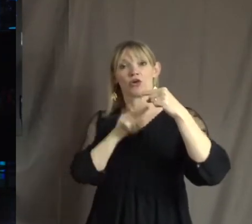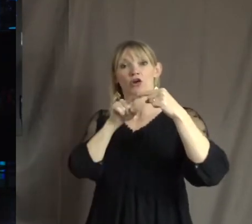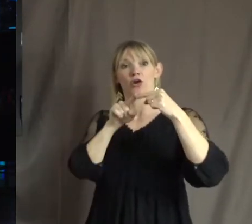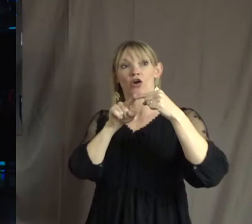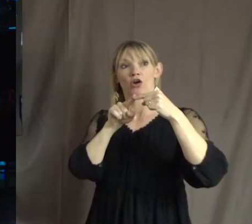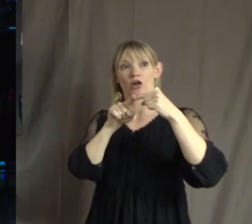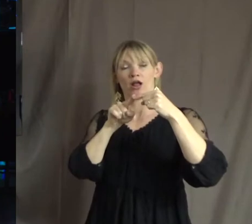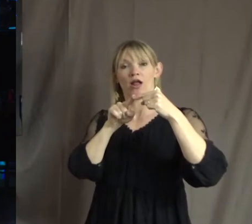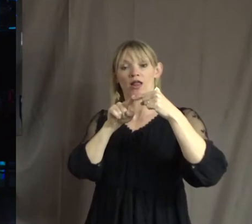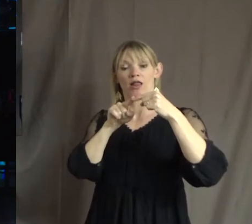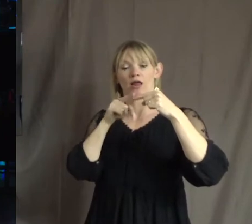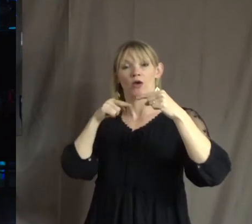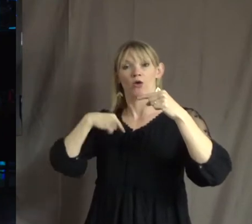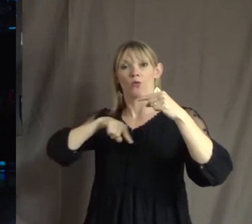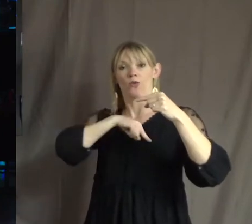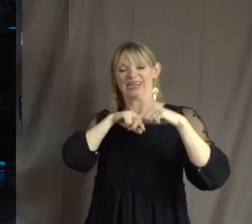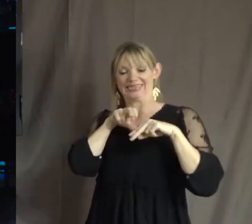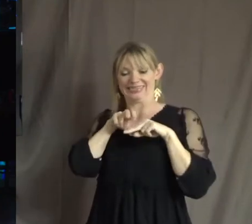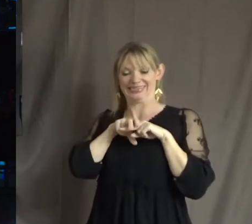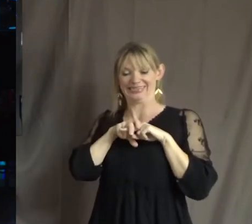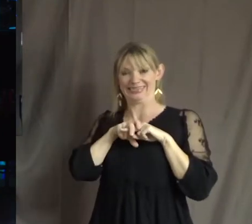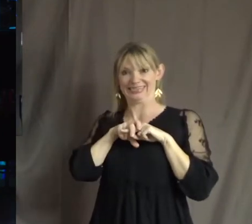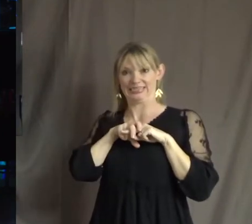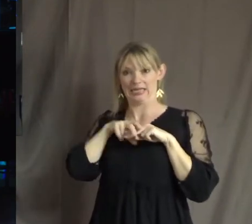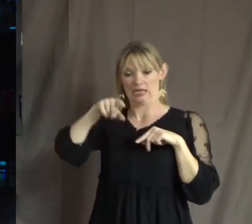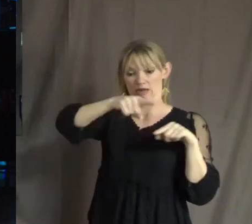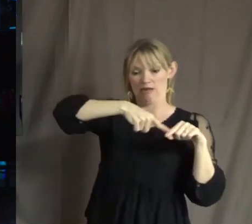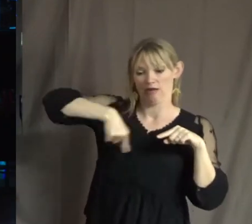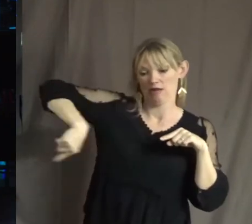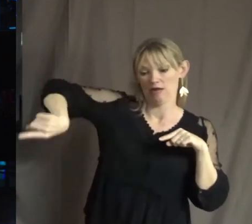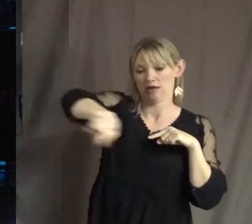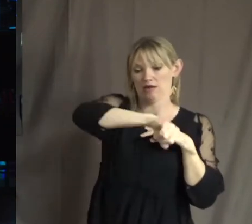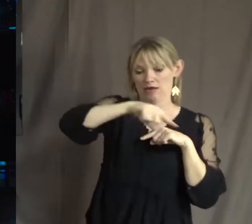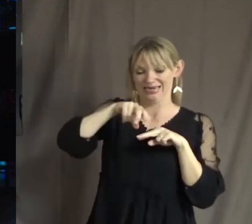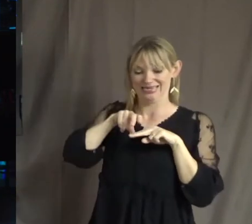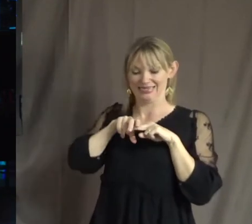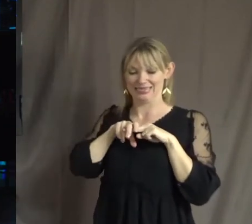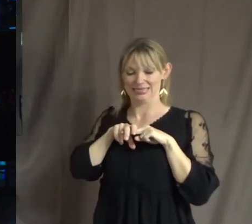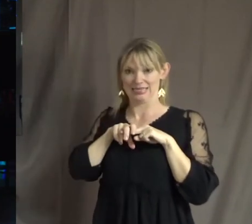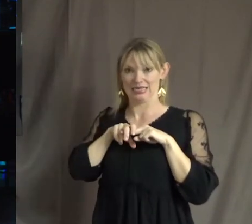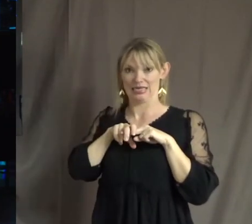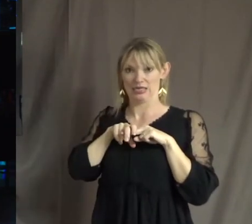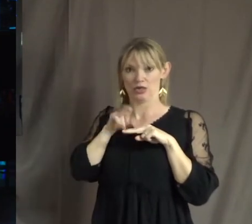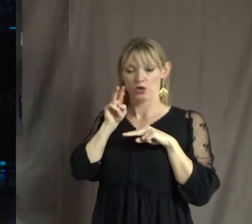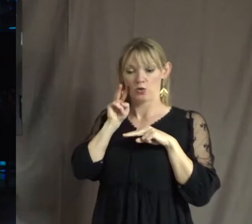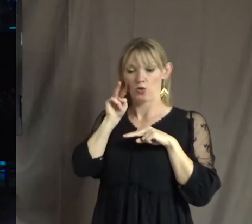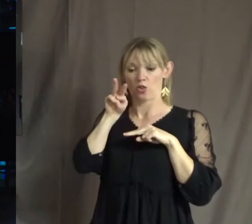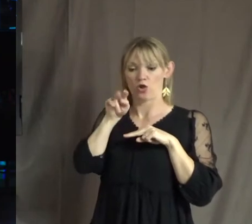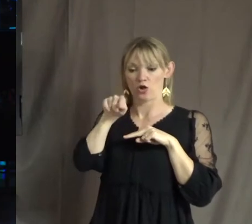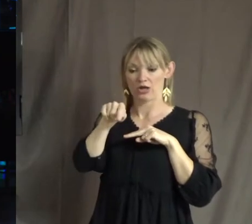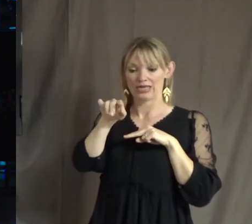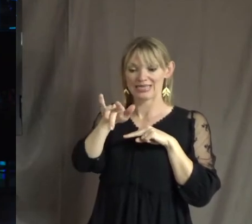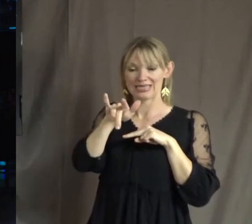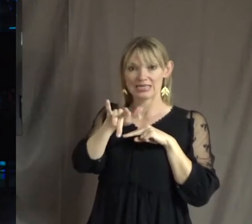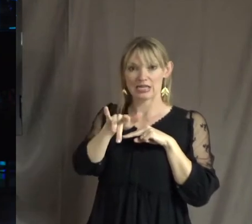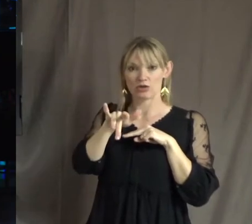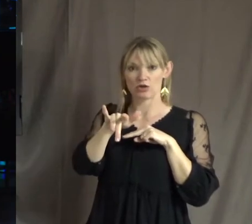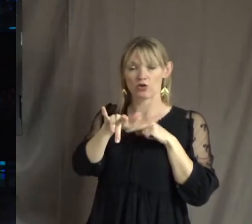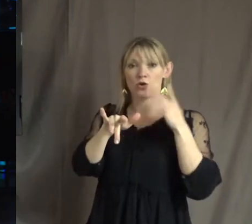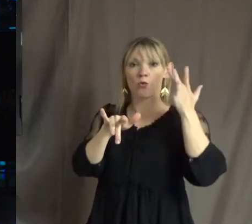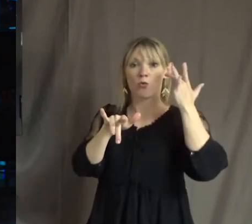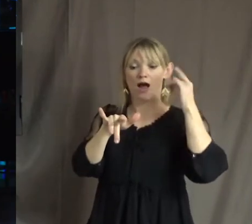the rim of the circle. And as you sit on the rim, you look to the center, because the center